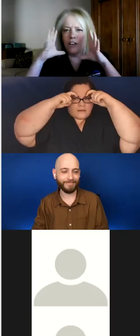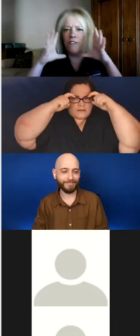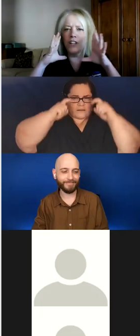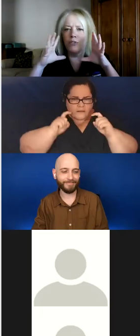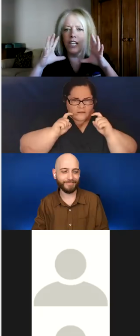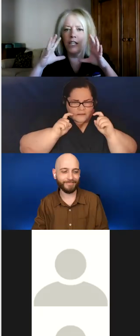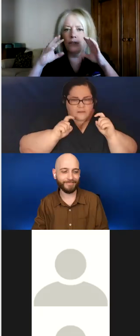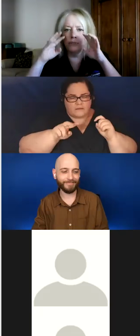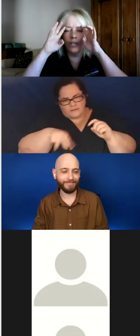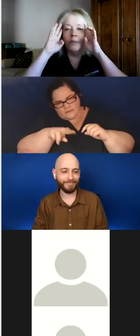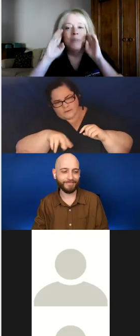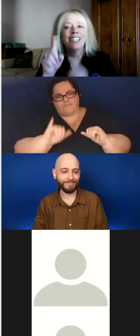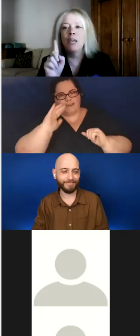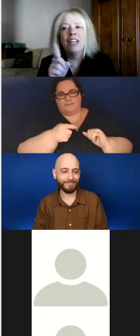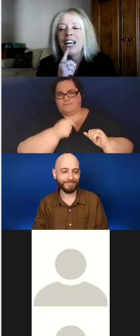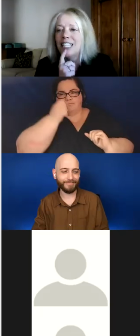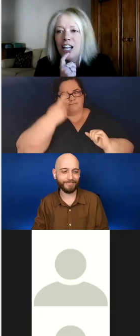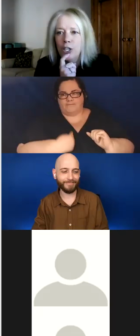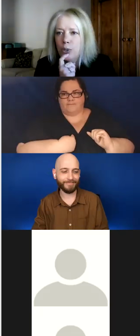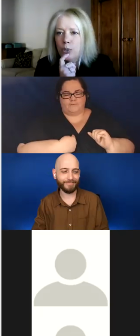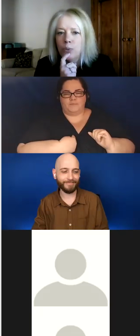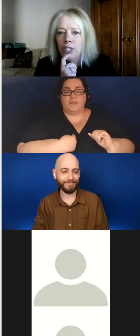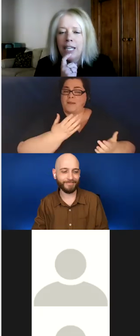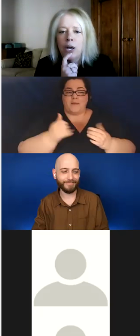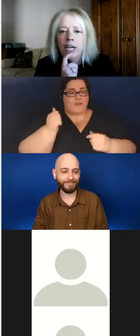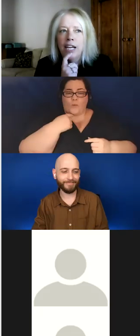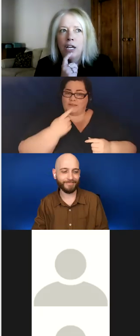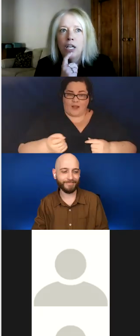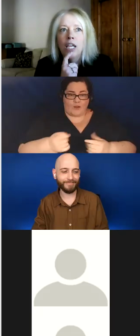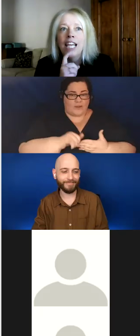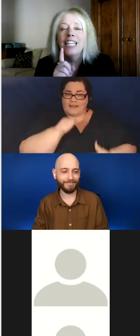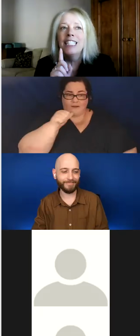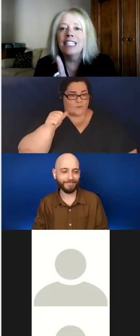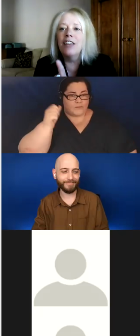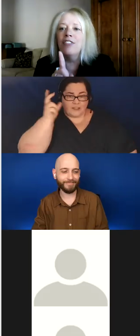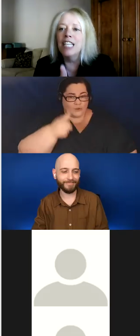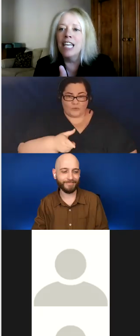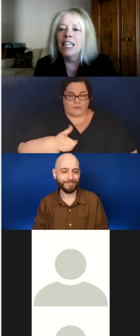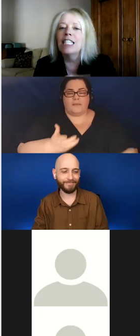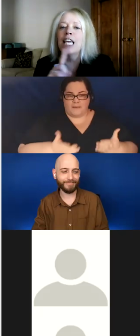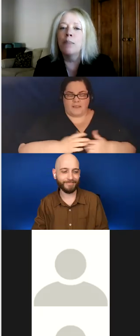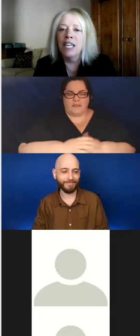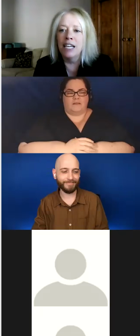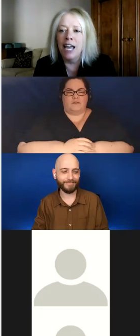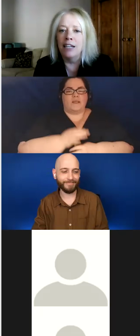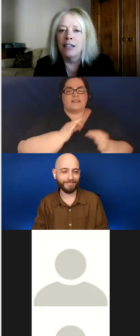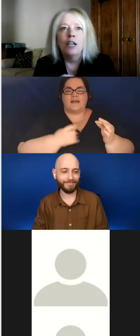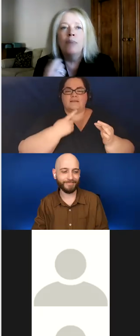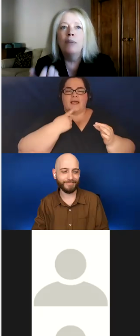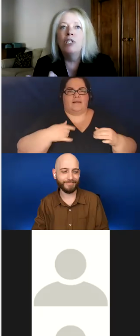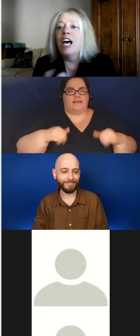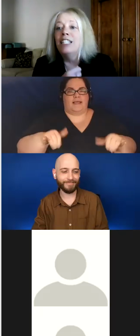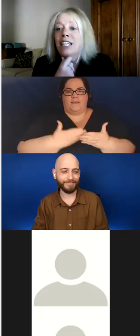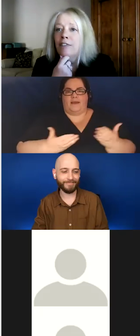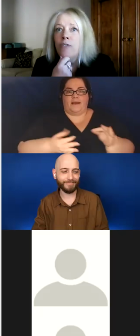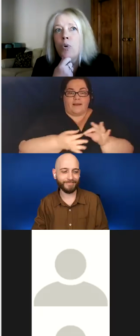eyebrows. Look for those cues, because they may not tell you that they don't hear. And instead of saying the same thing again,